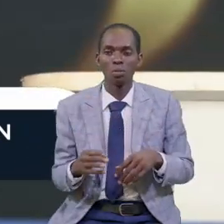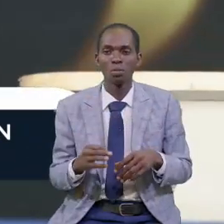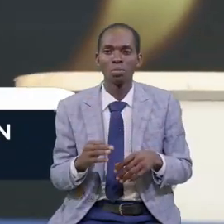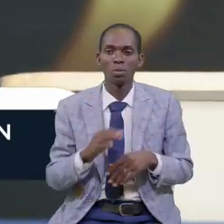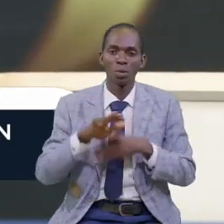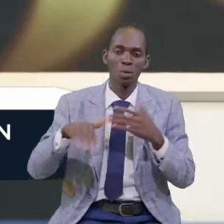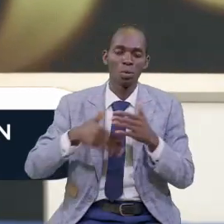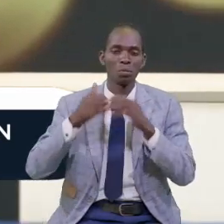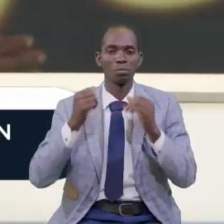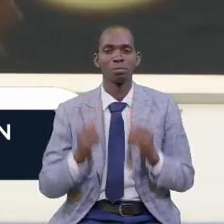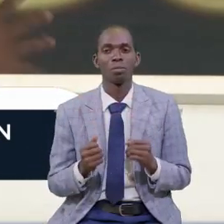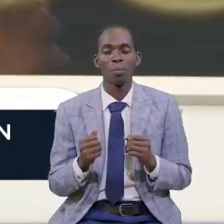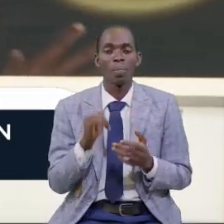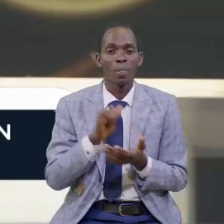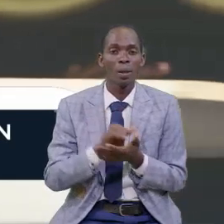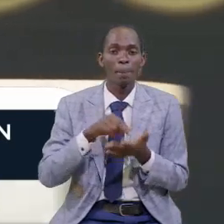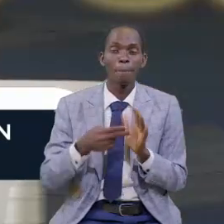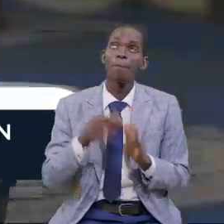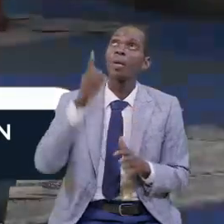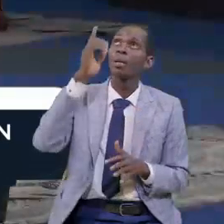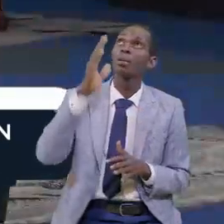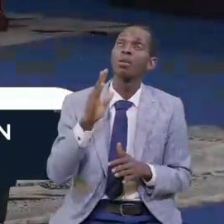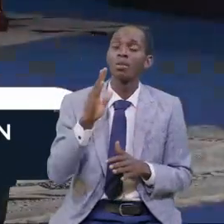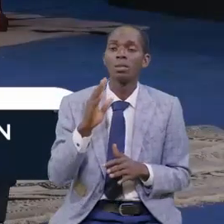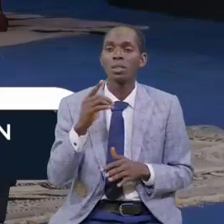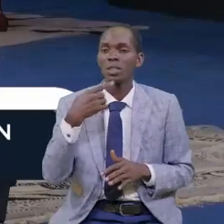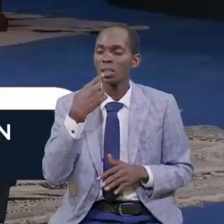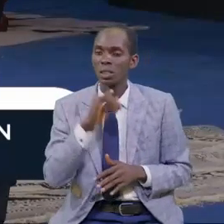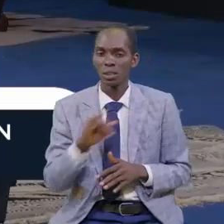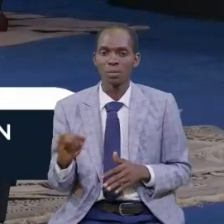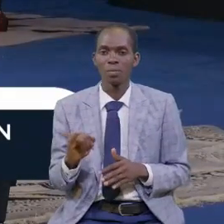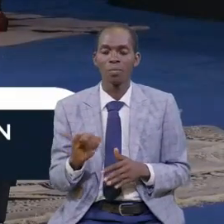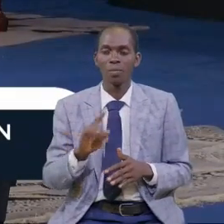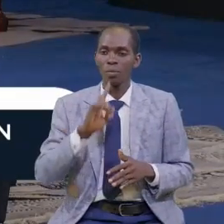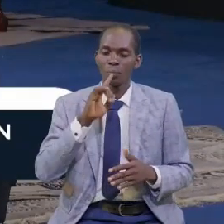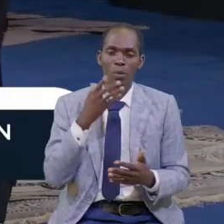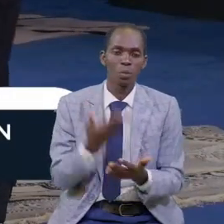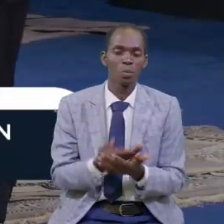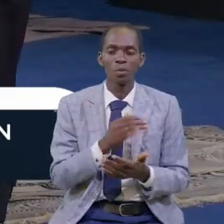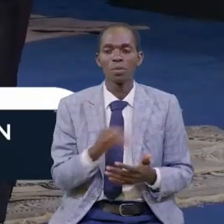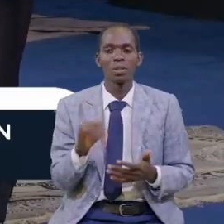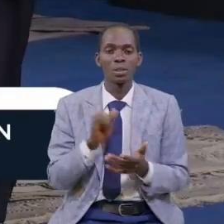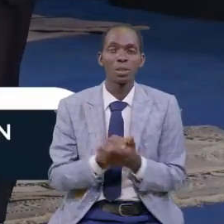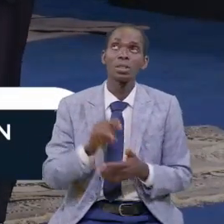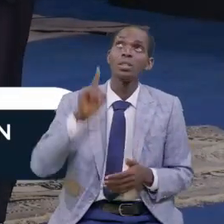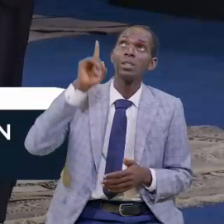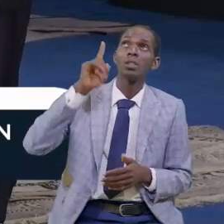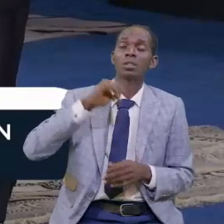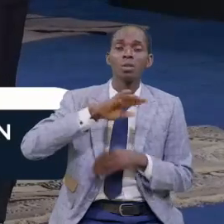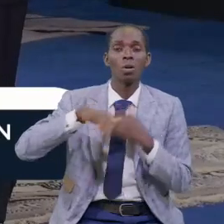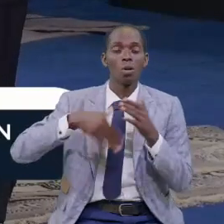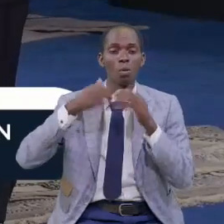heaven, saying, affirming that he, the Almighty, has